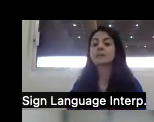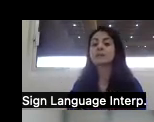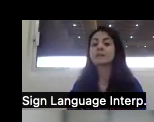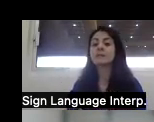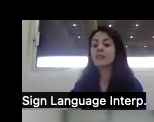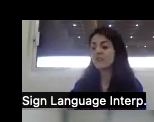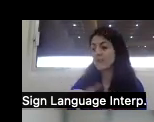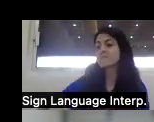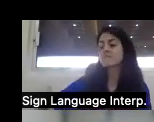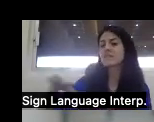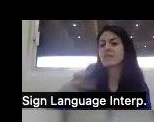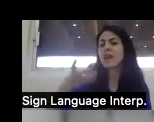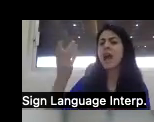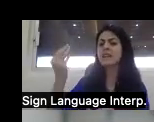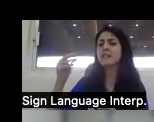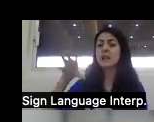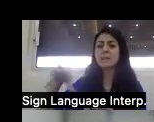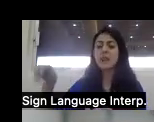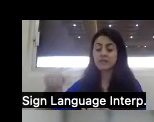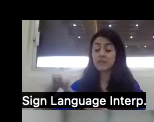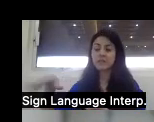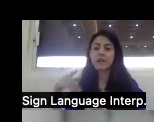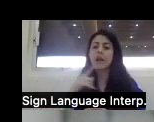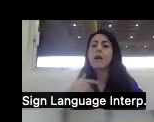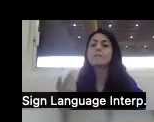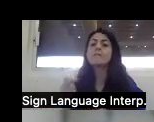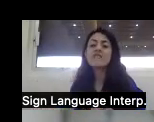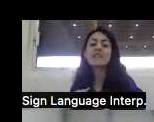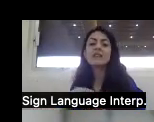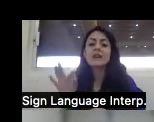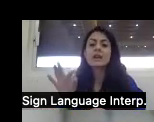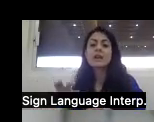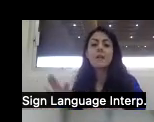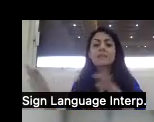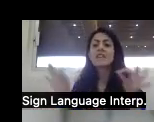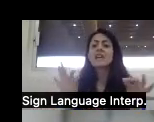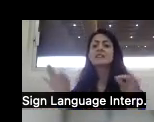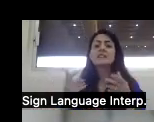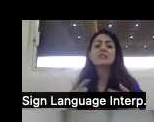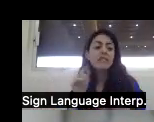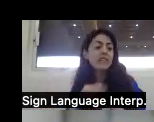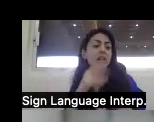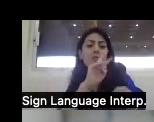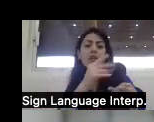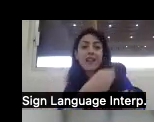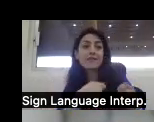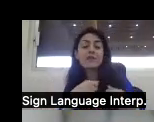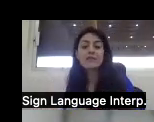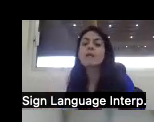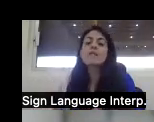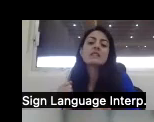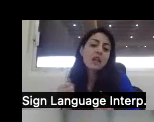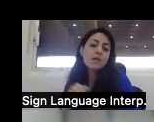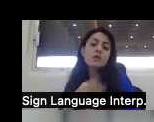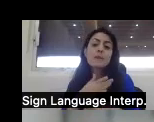countries, and when they exist, they are relatively low coverage, quite fragmented. Also, awareness regarding entitlements tend to